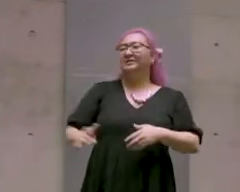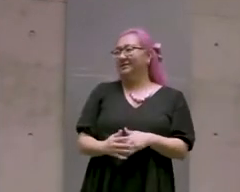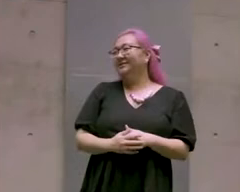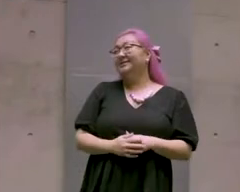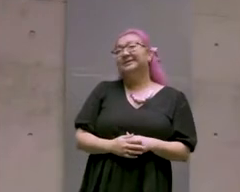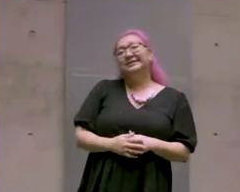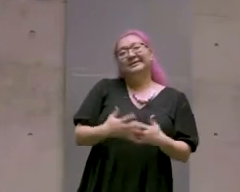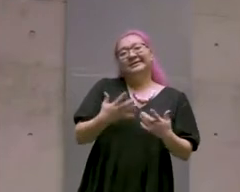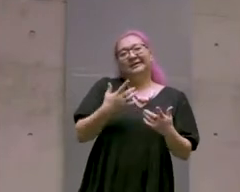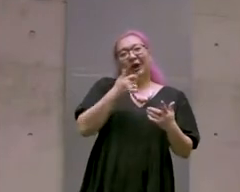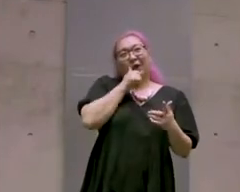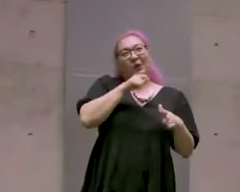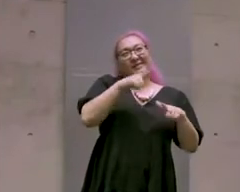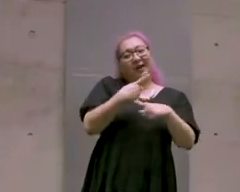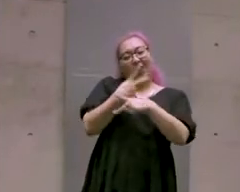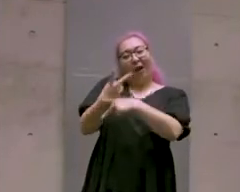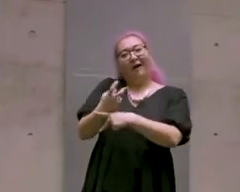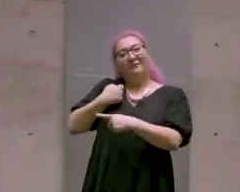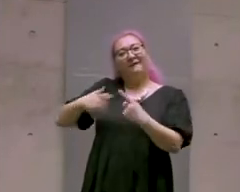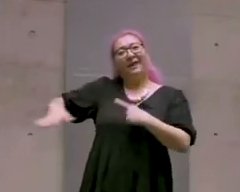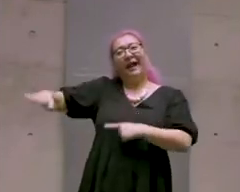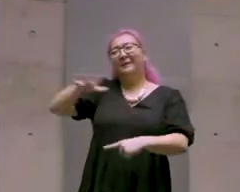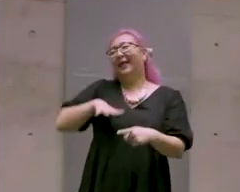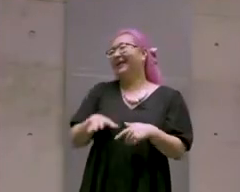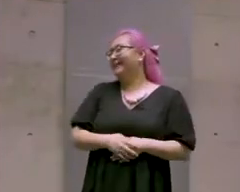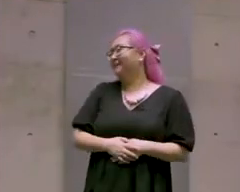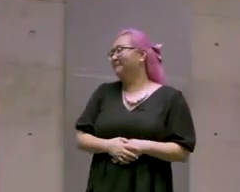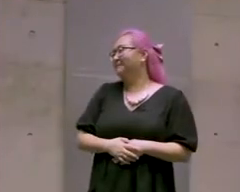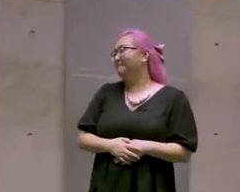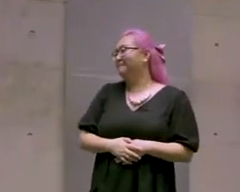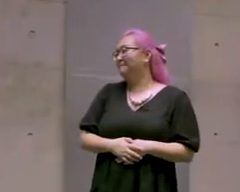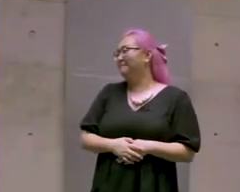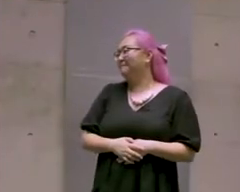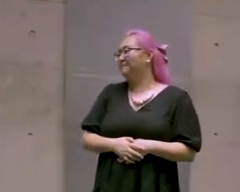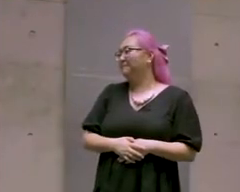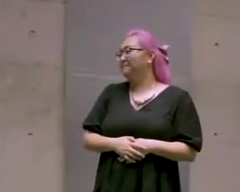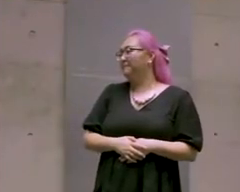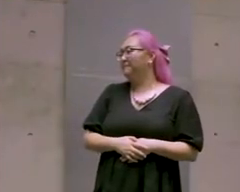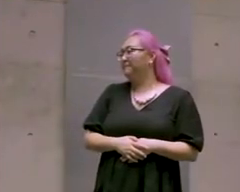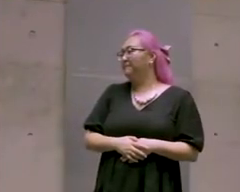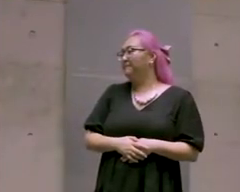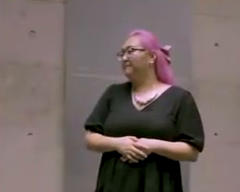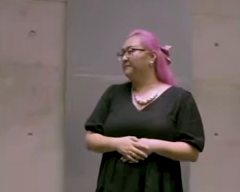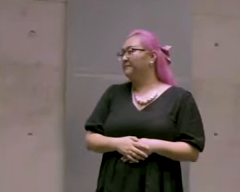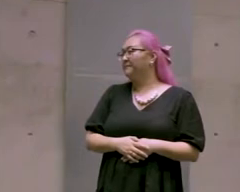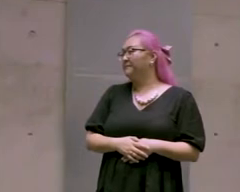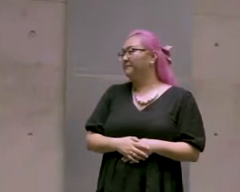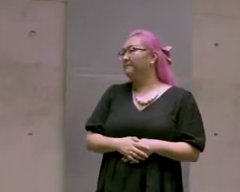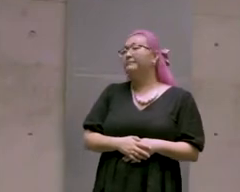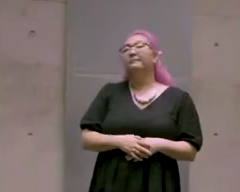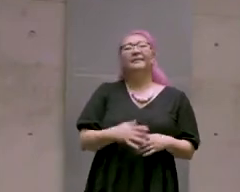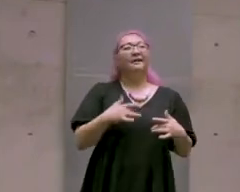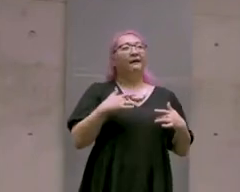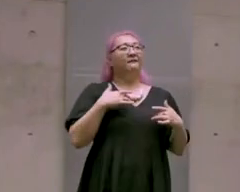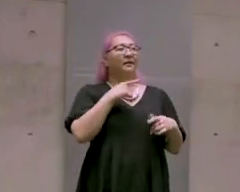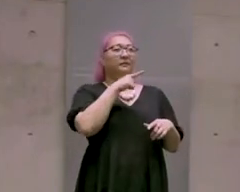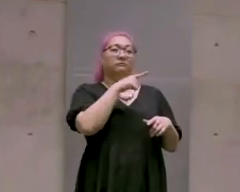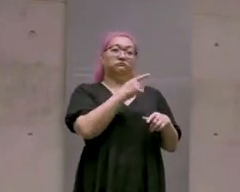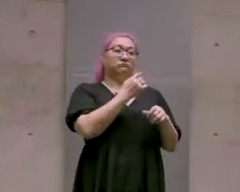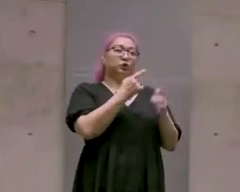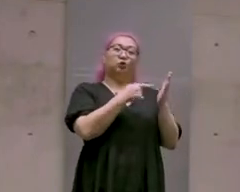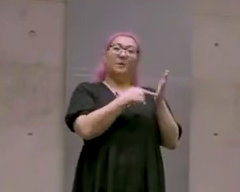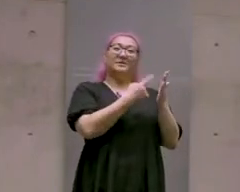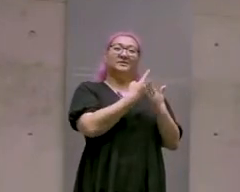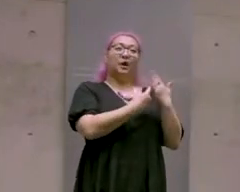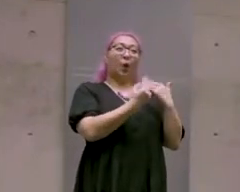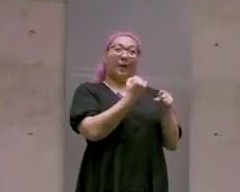friends and family. But yeah, no, it's I do want to go back. I think what's really interesting to me about Thomas Was Alone is that it's a time capsule. I can look at it